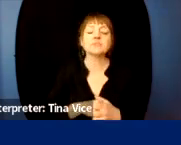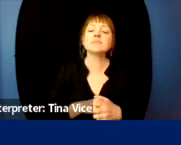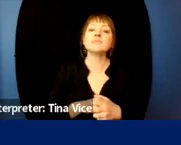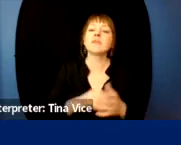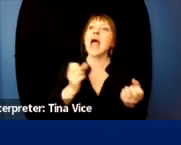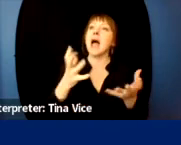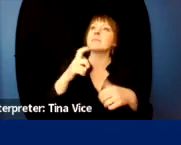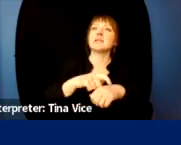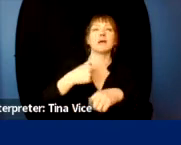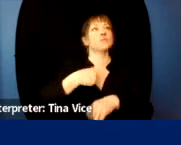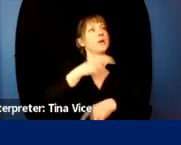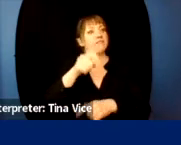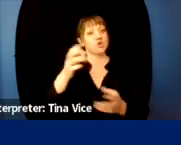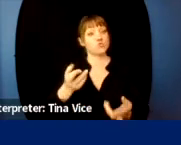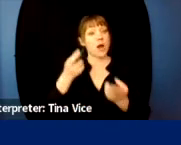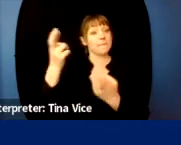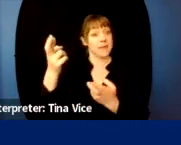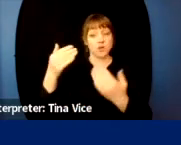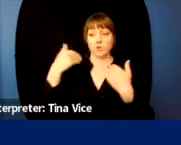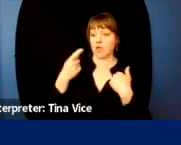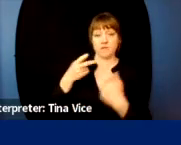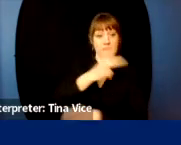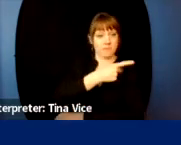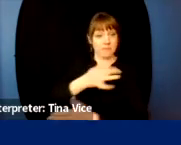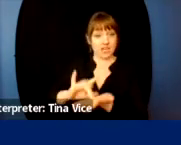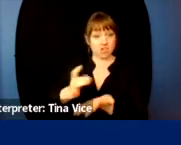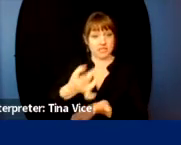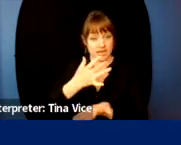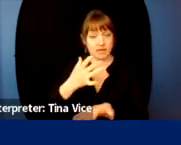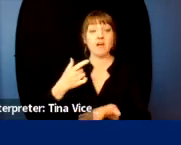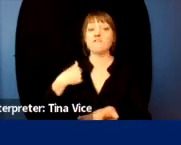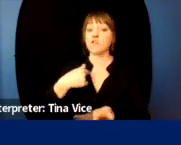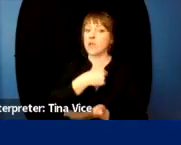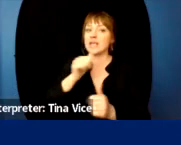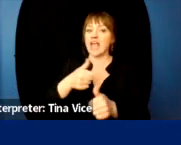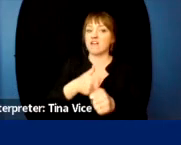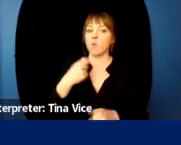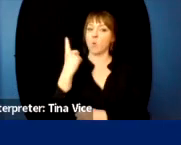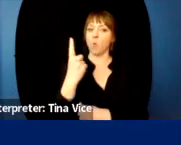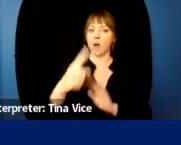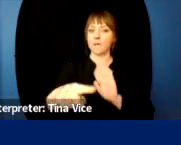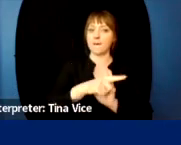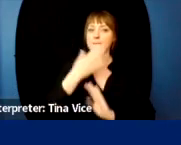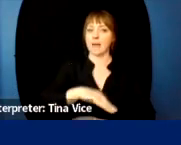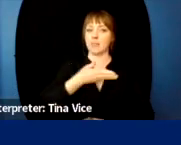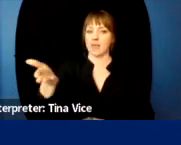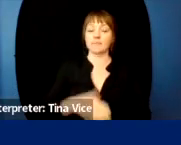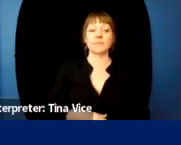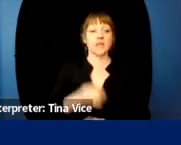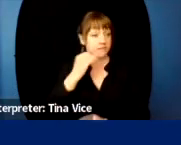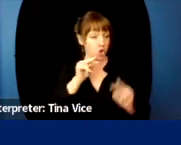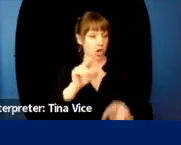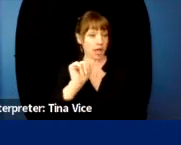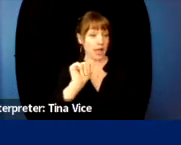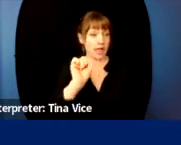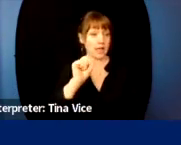this and have a patient take it for us to prevent one bad thing. So if we're looking at aspirin to prevent